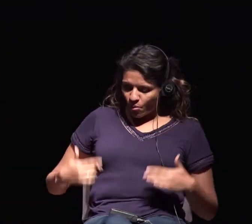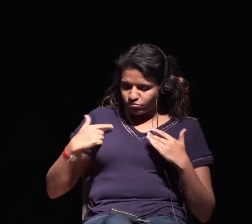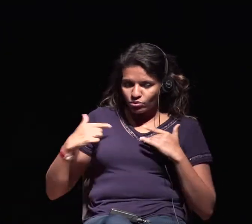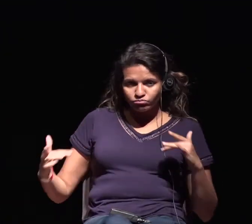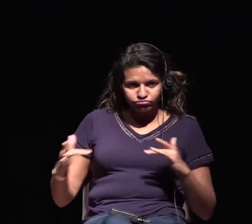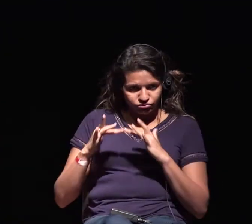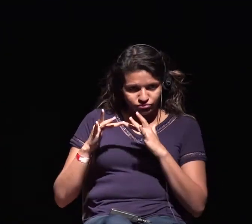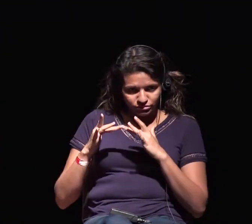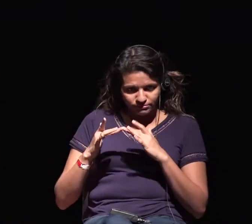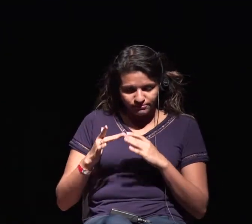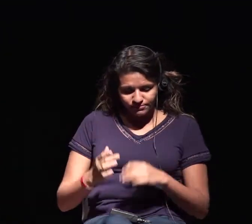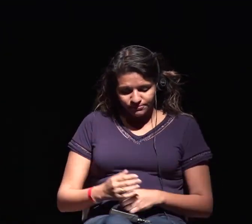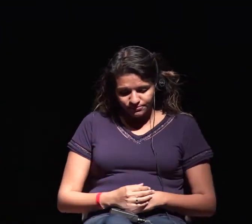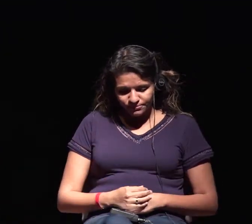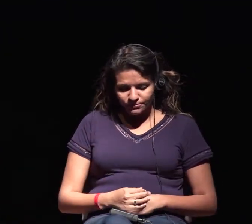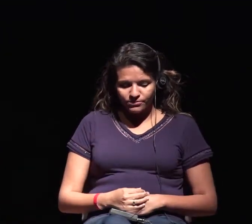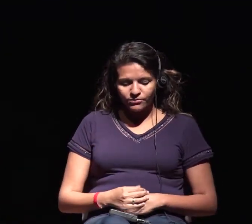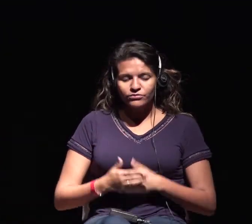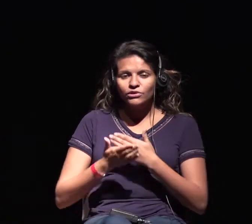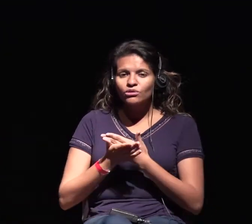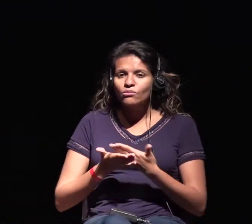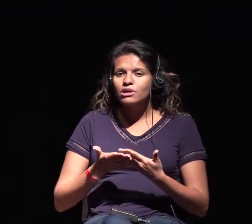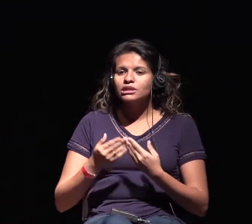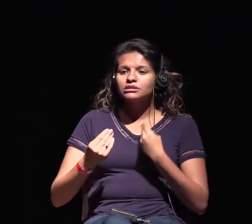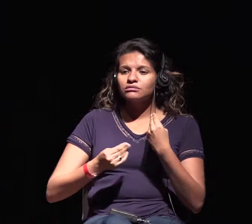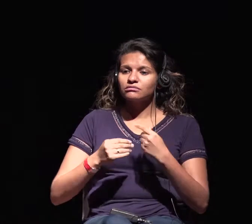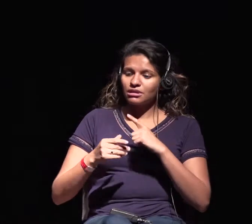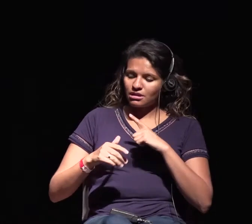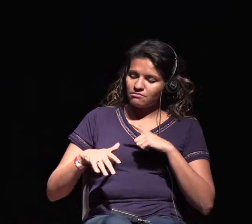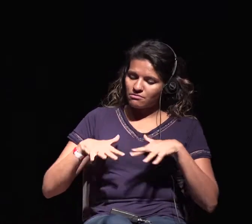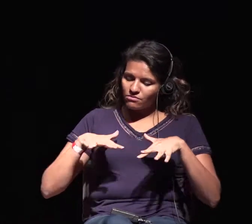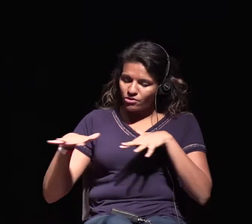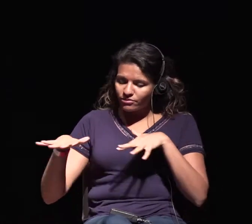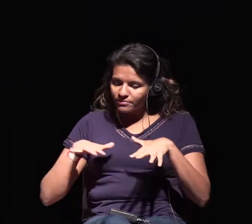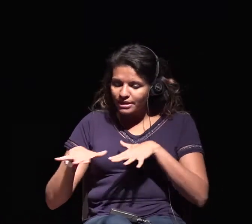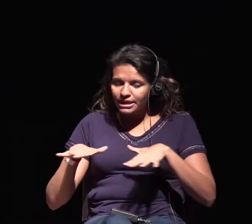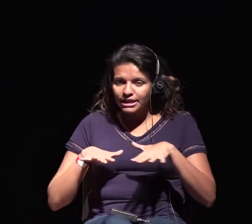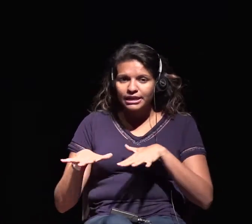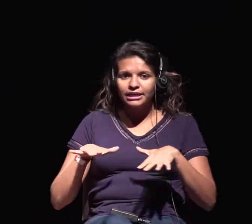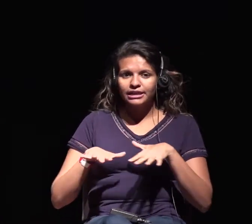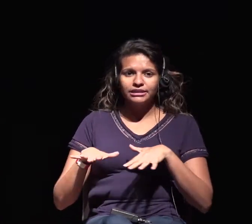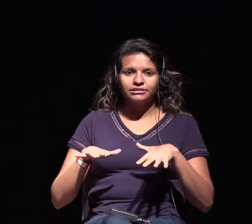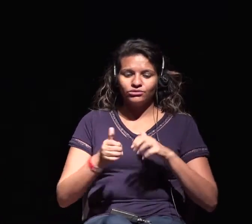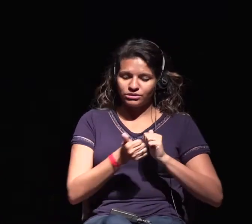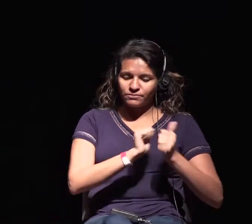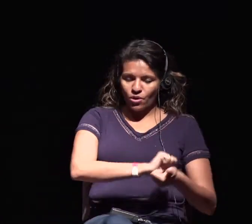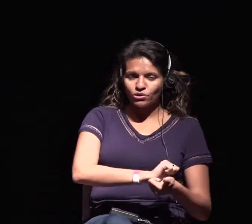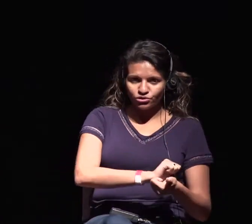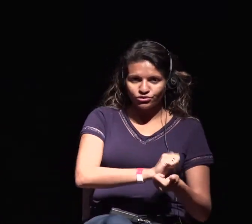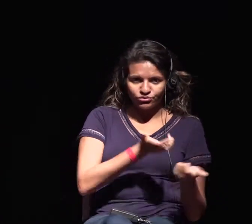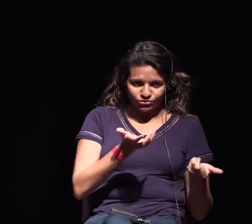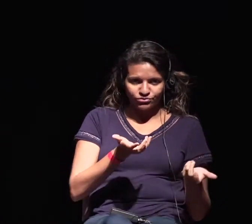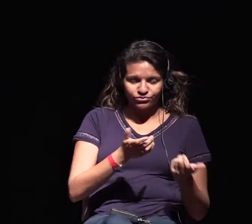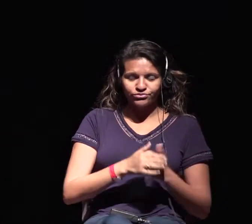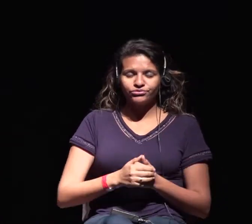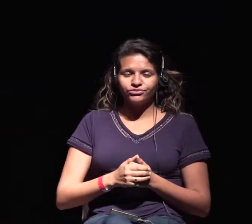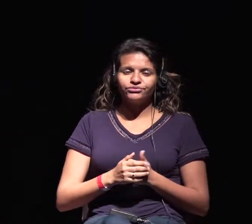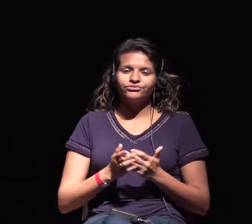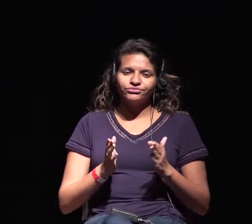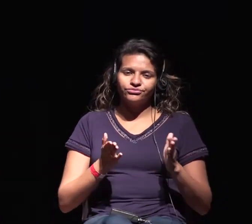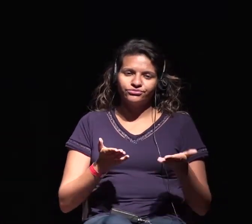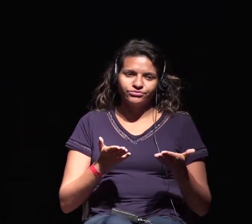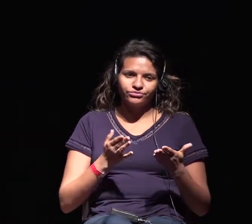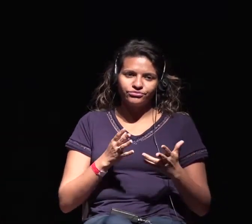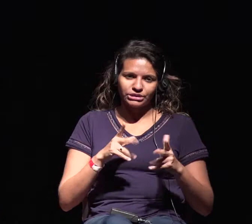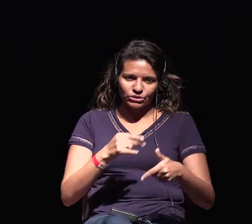dialogue with movements in the popular exercise and sporting world. So this is a micro-history. I acknowledge